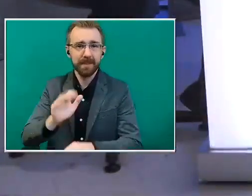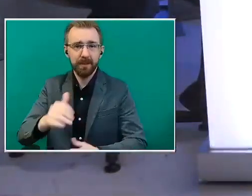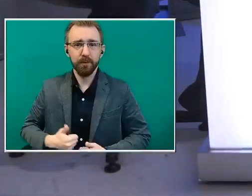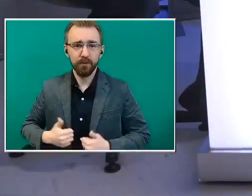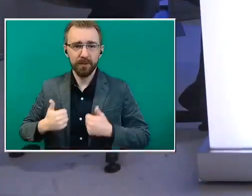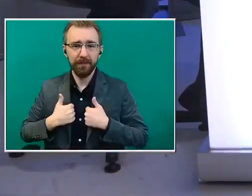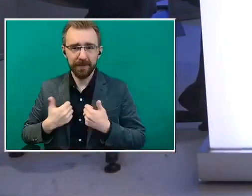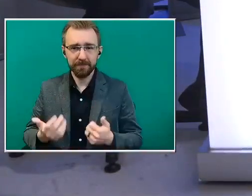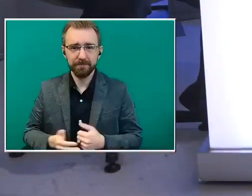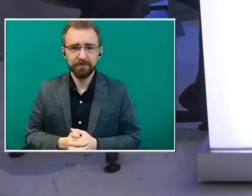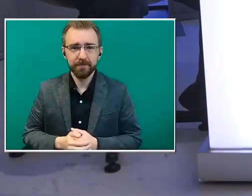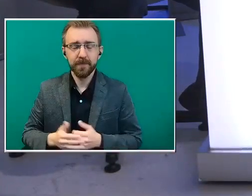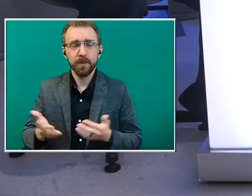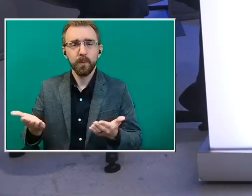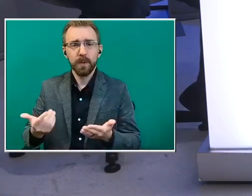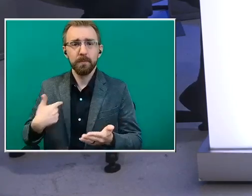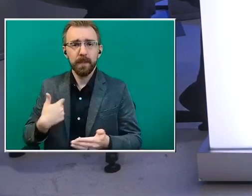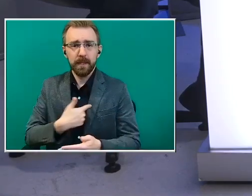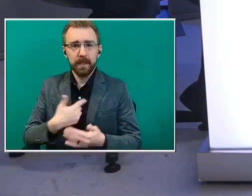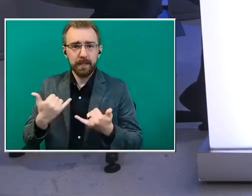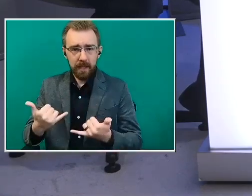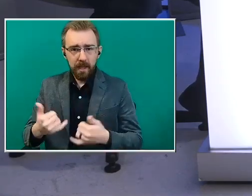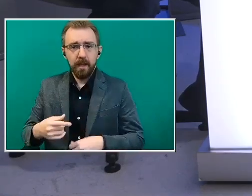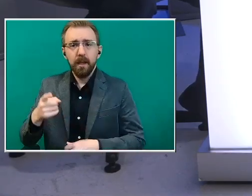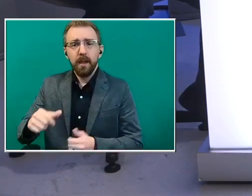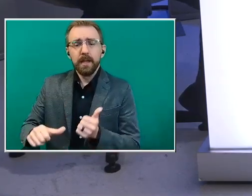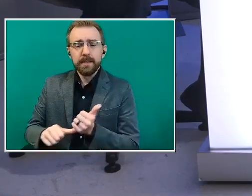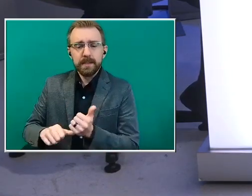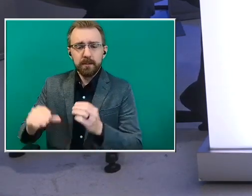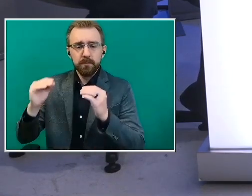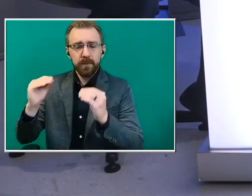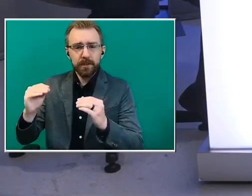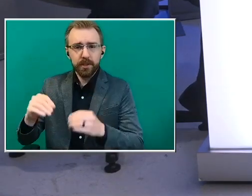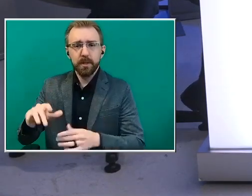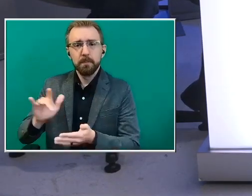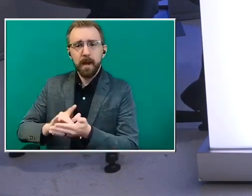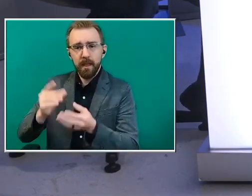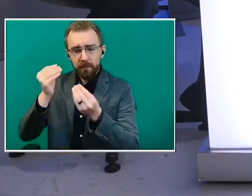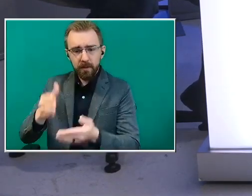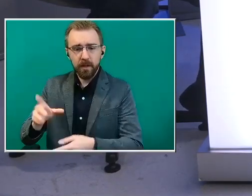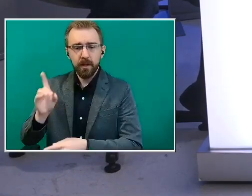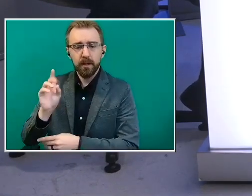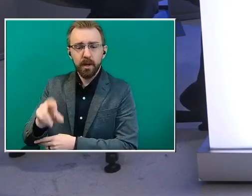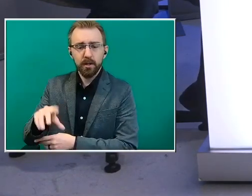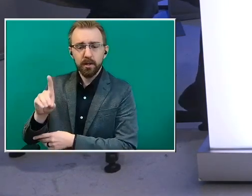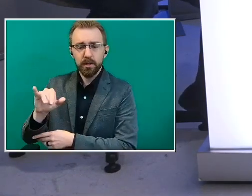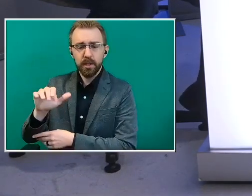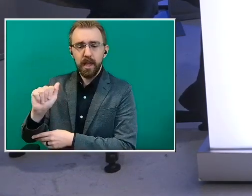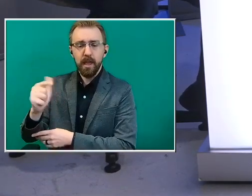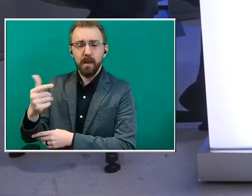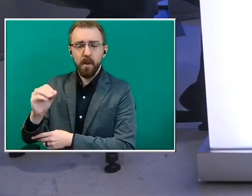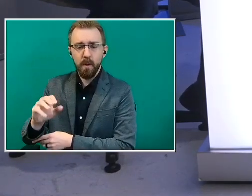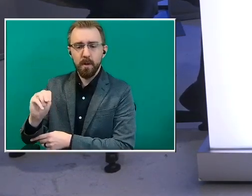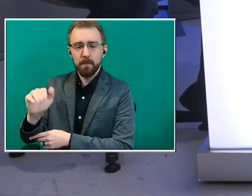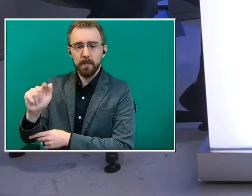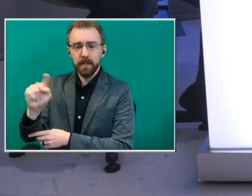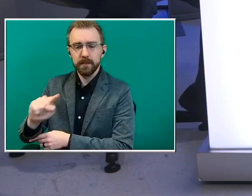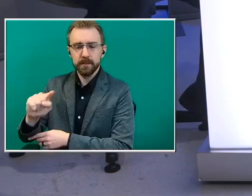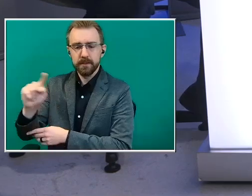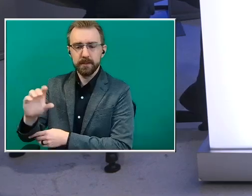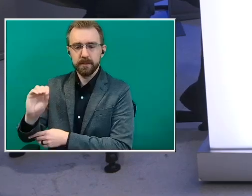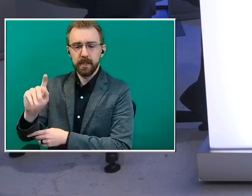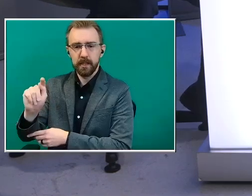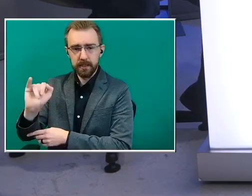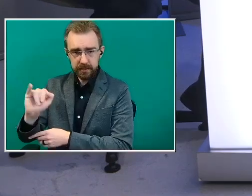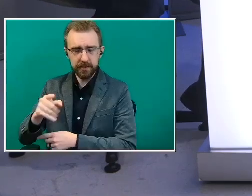me today is Assistant Professor of Medical Informatics, Dr. Diego Mizzachi, who led a study which had a sampling of